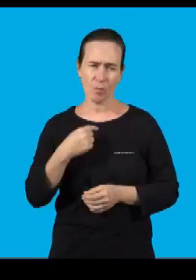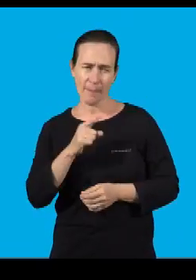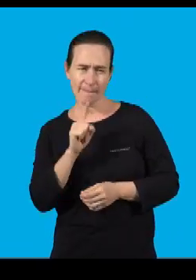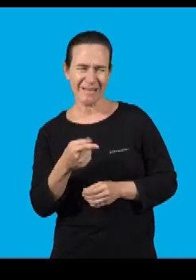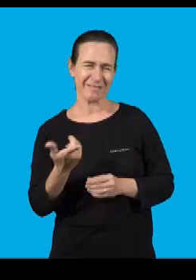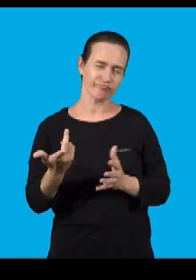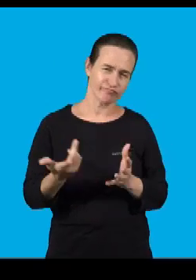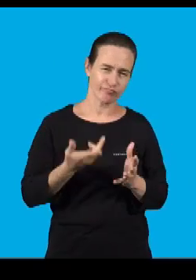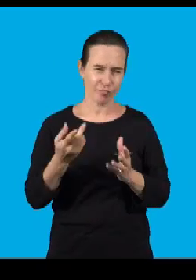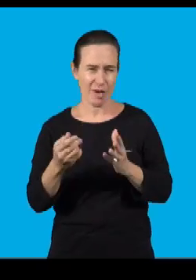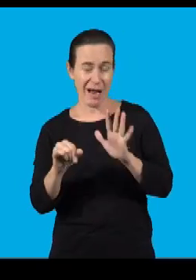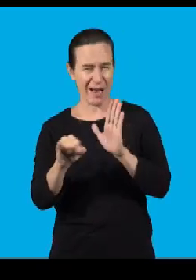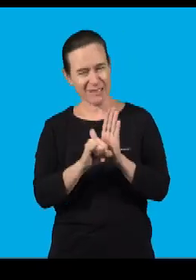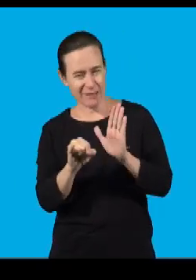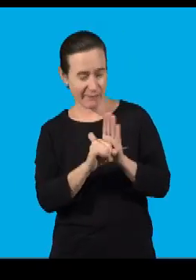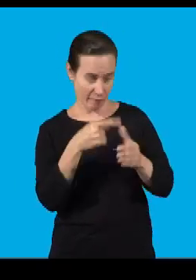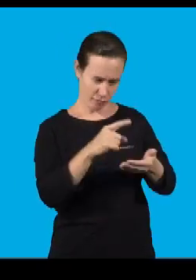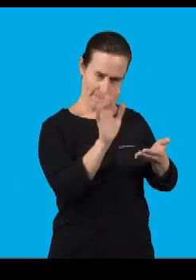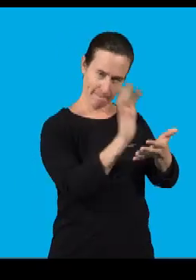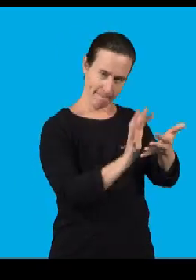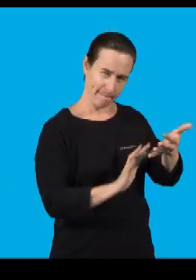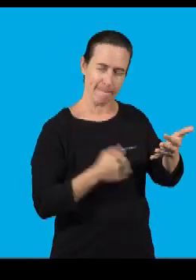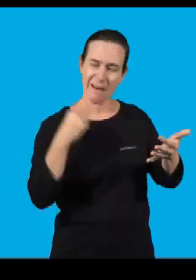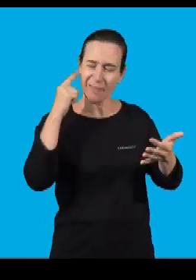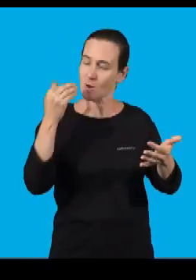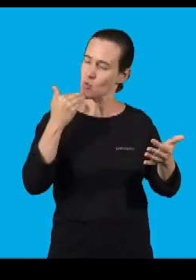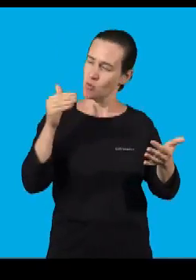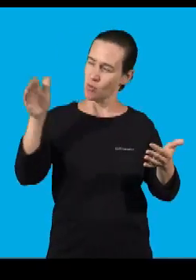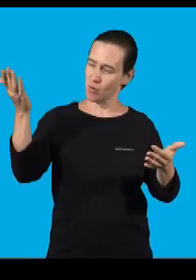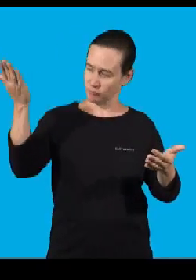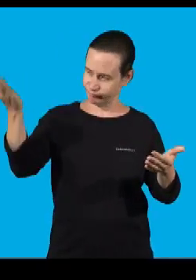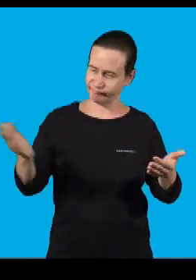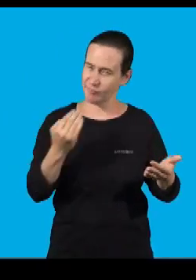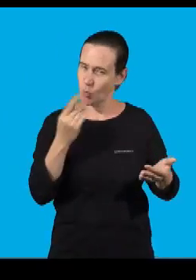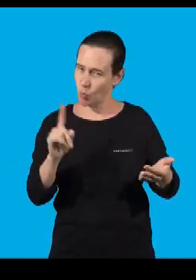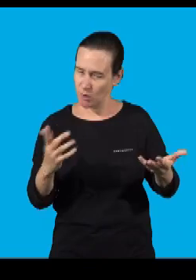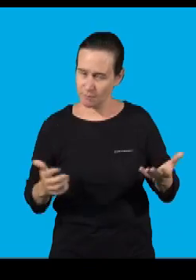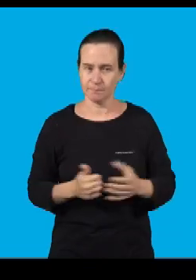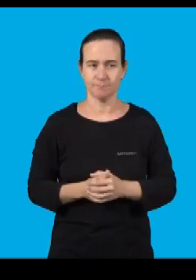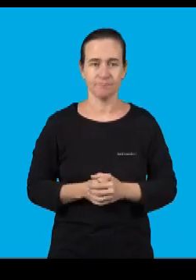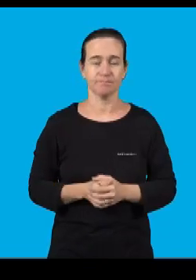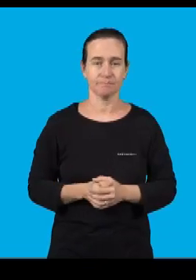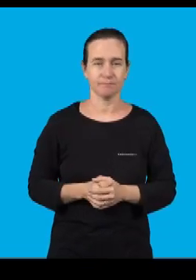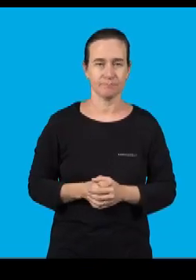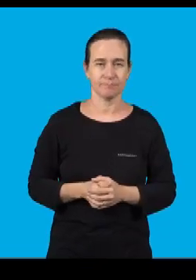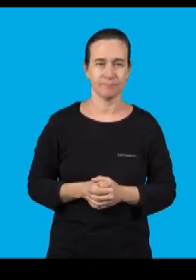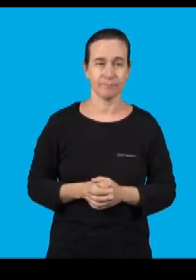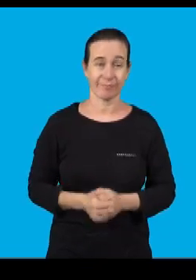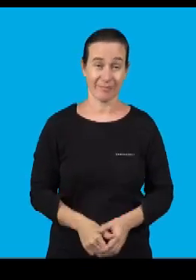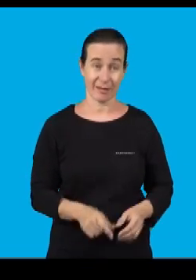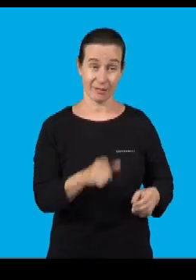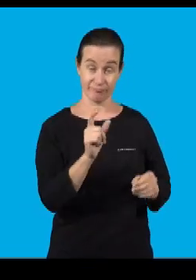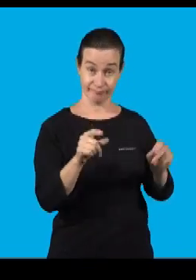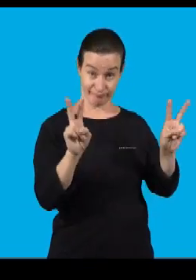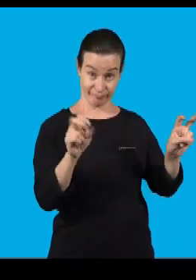you need to find that response given in the text. And if you read your answer carefully, remember it says there,